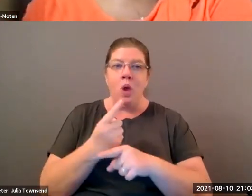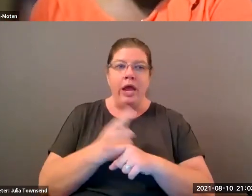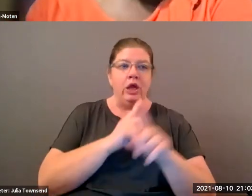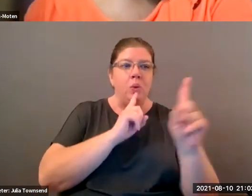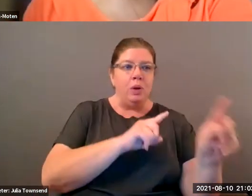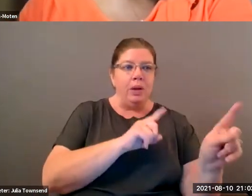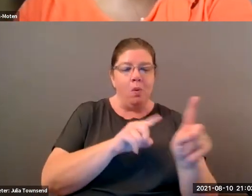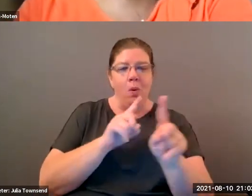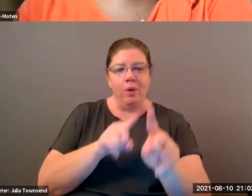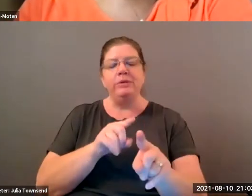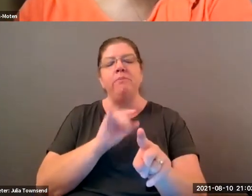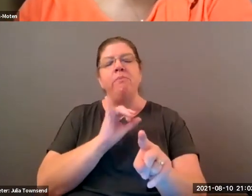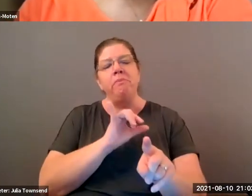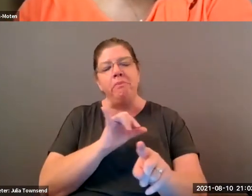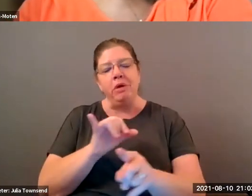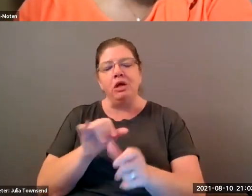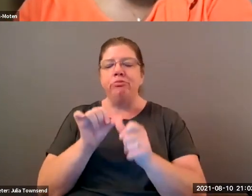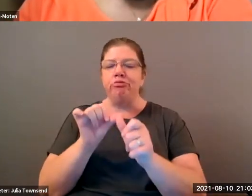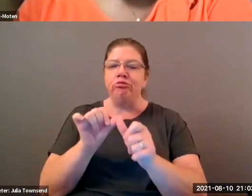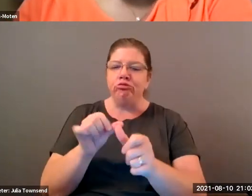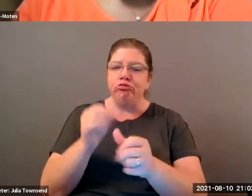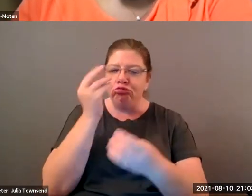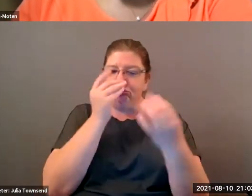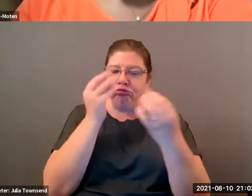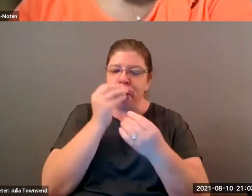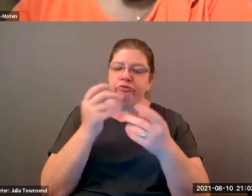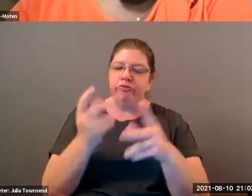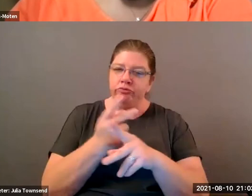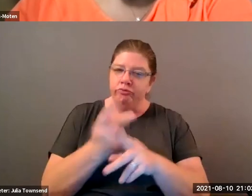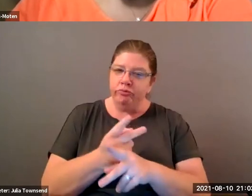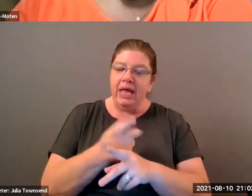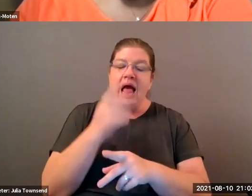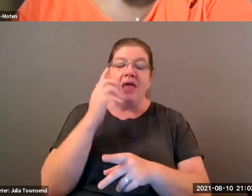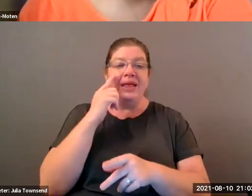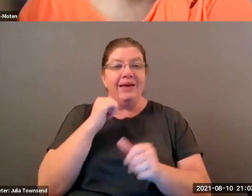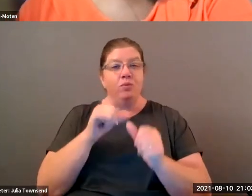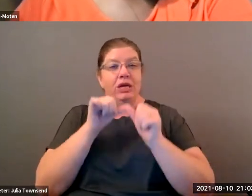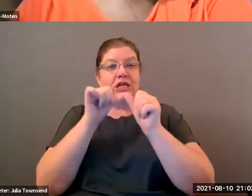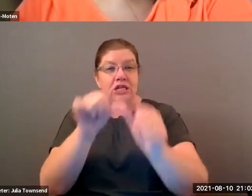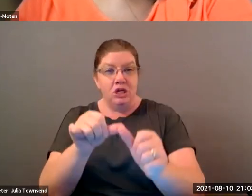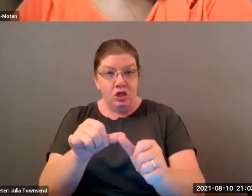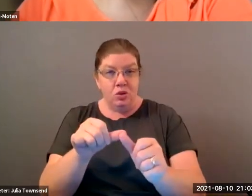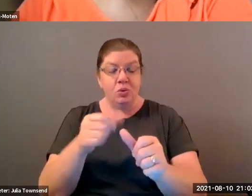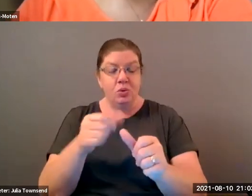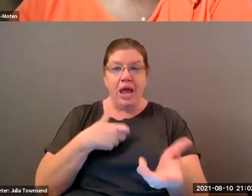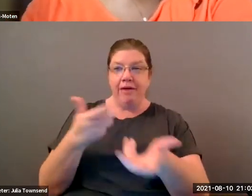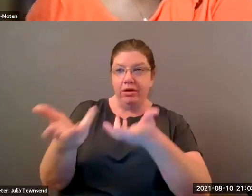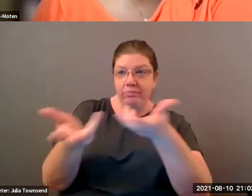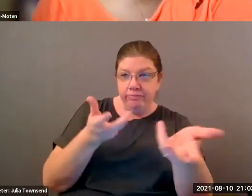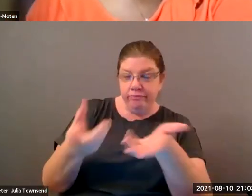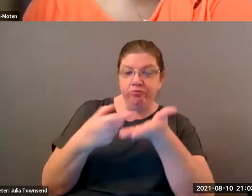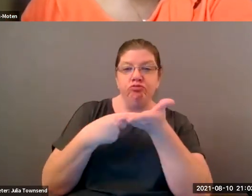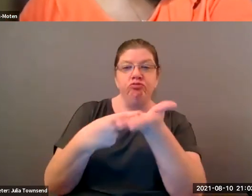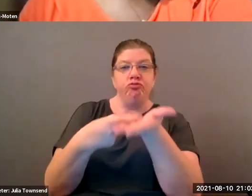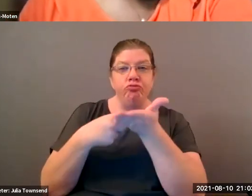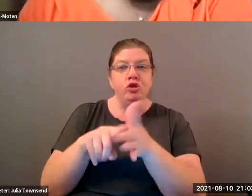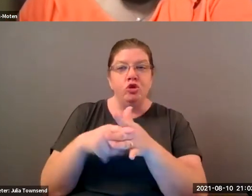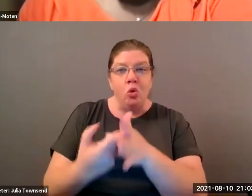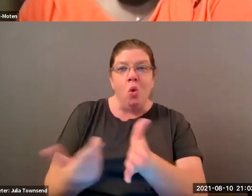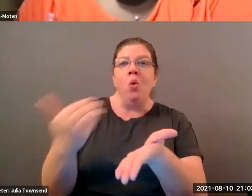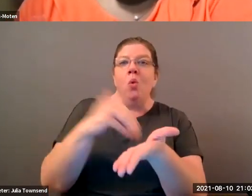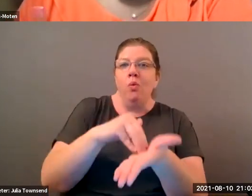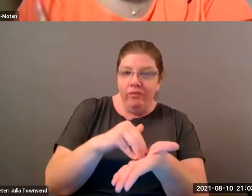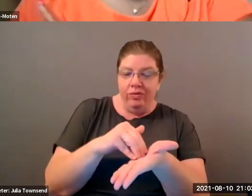that we can start to continue to do that. And I think if we continue to have the re-engaging of the conversation and see what's best for